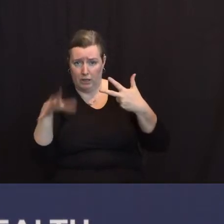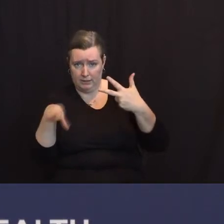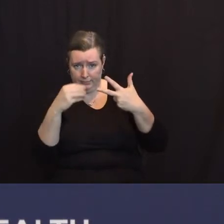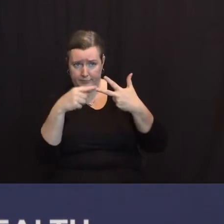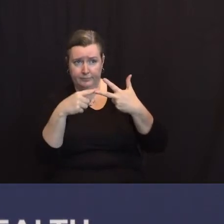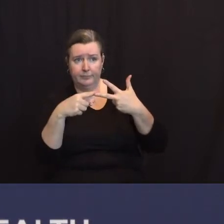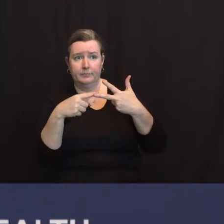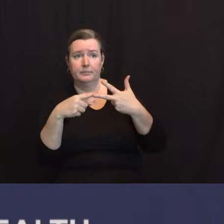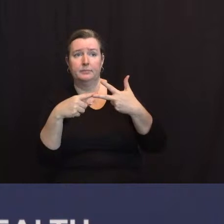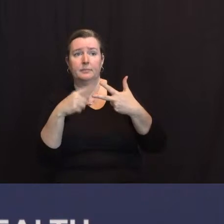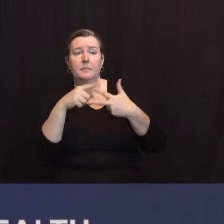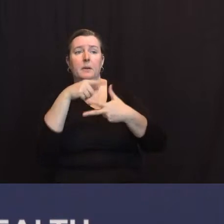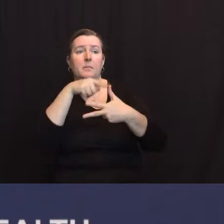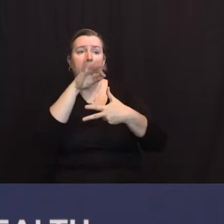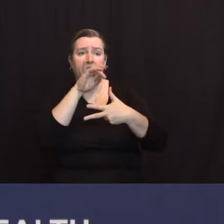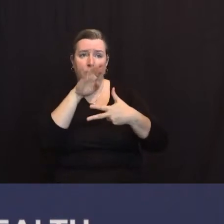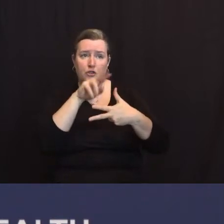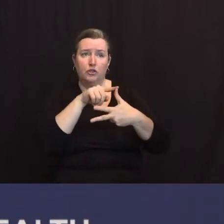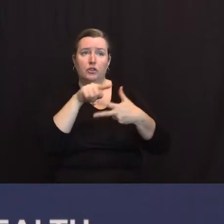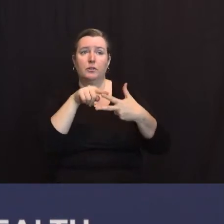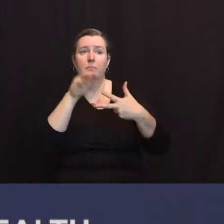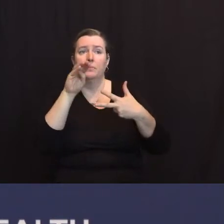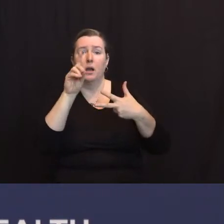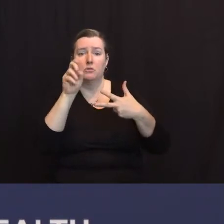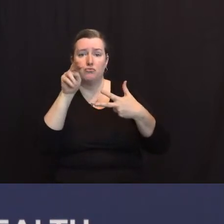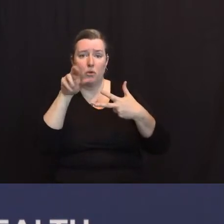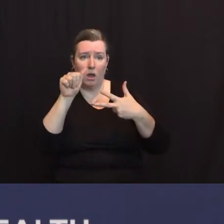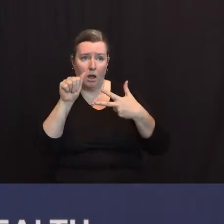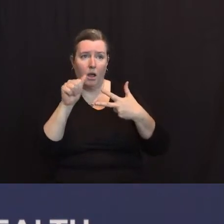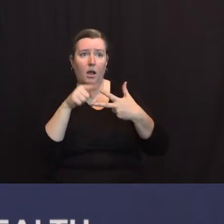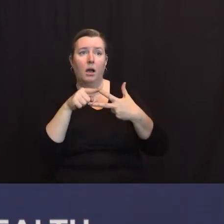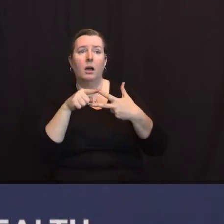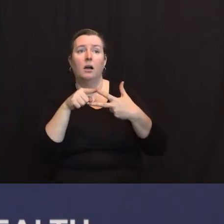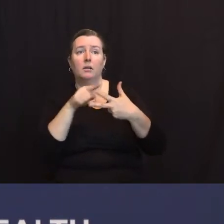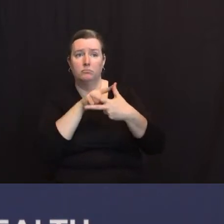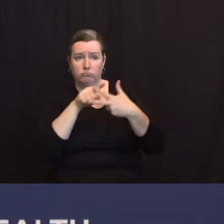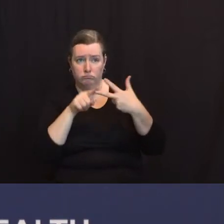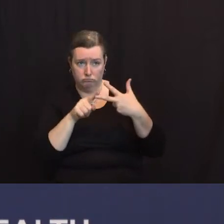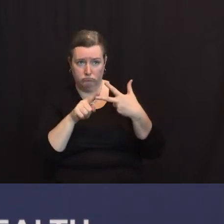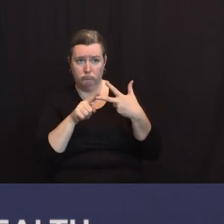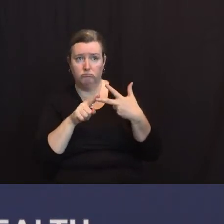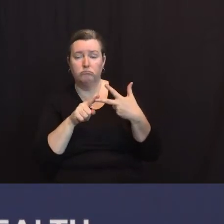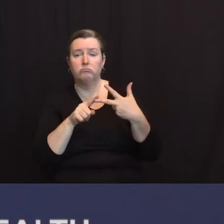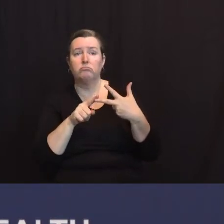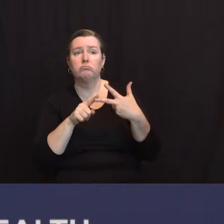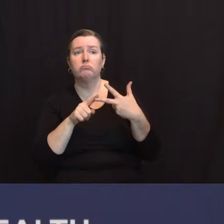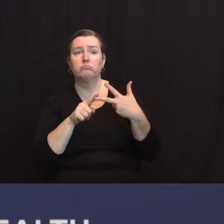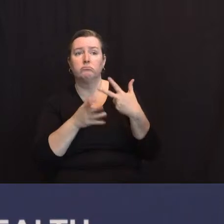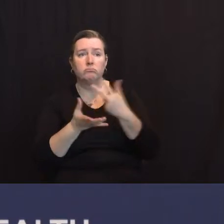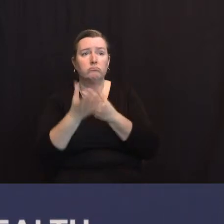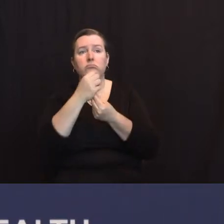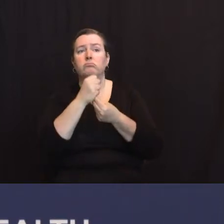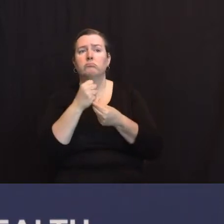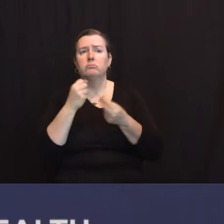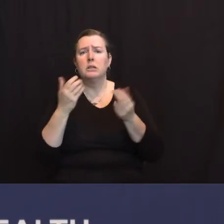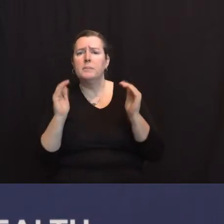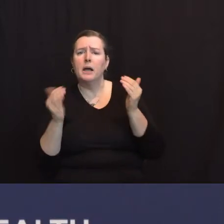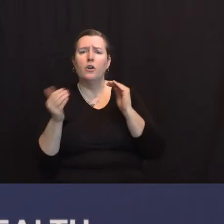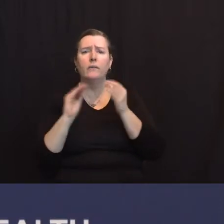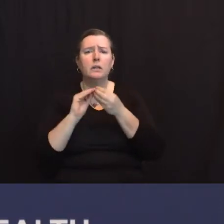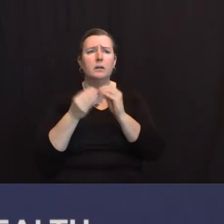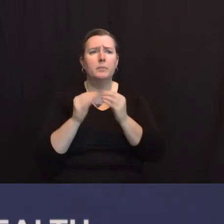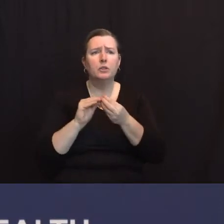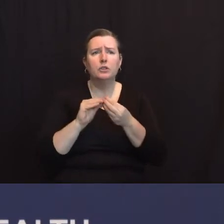and Moderna. And there's been some comparing of numbers, and I think we've said emphatically that's an apples to